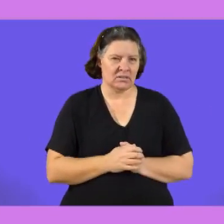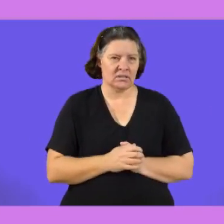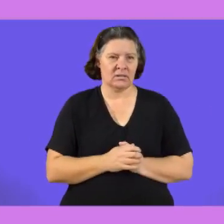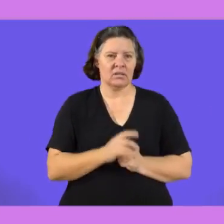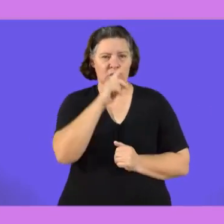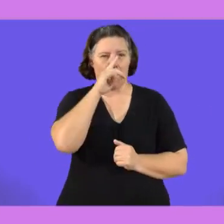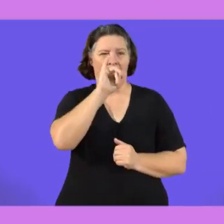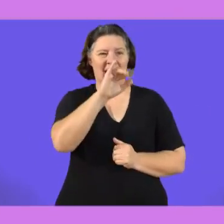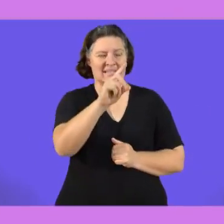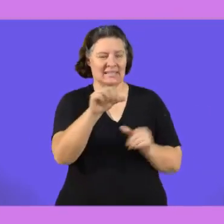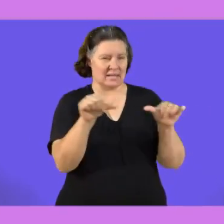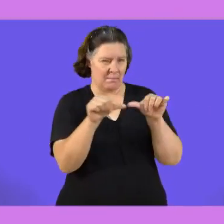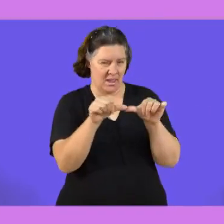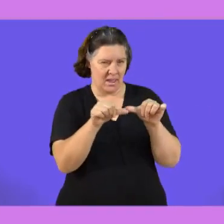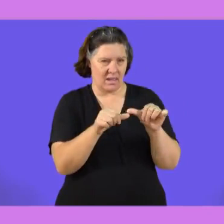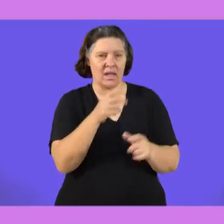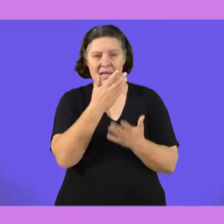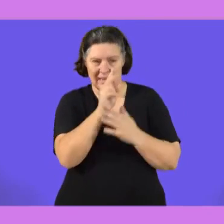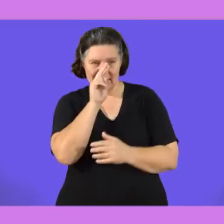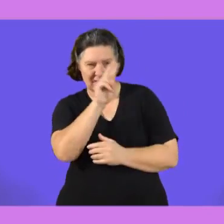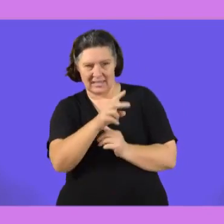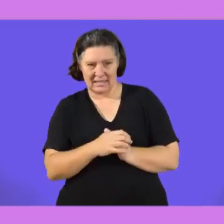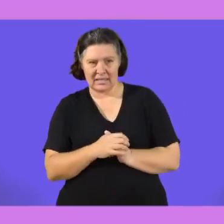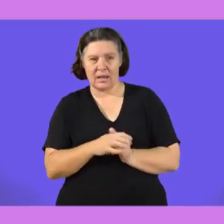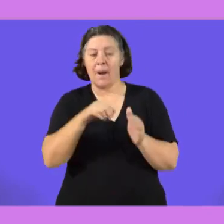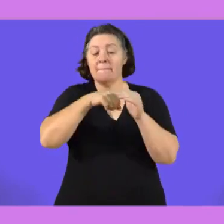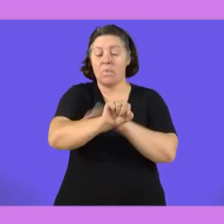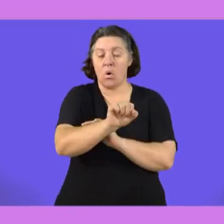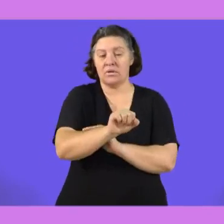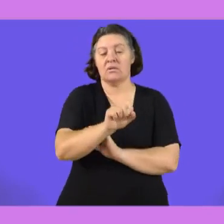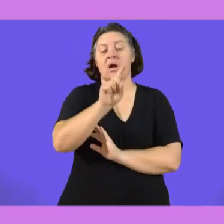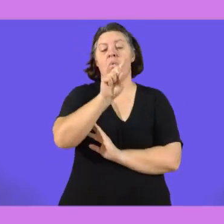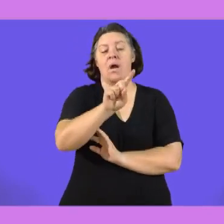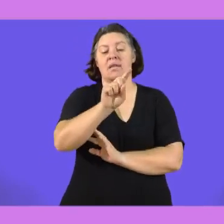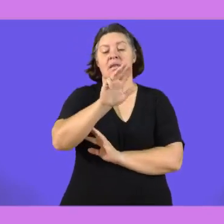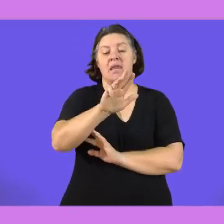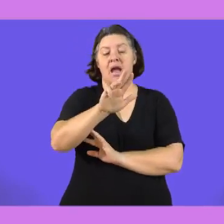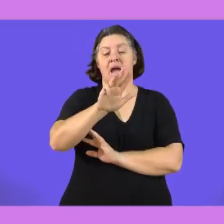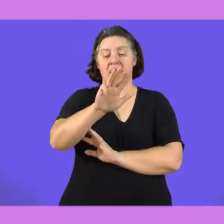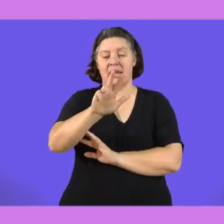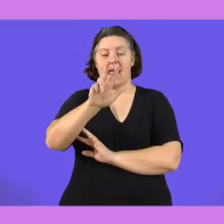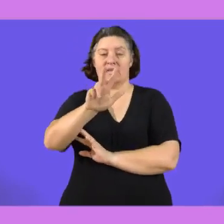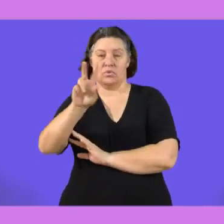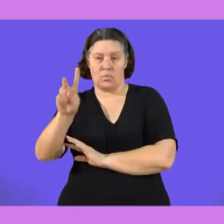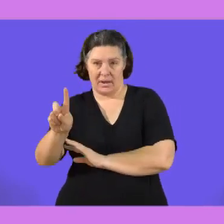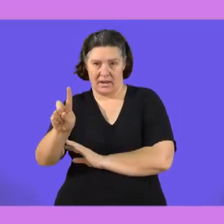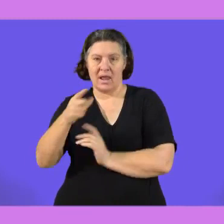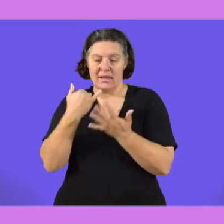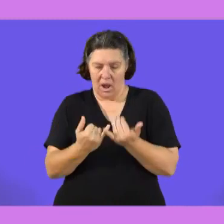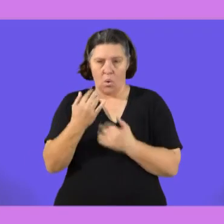if you look here by identity number, we can see he was born 1981. We are now in the